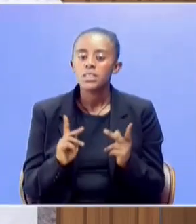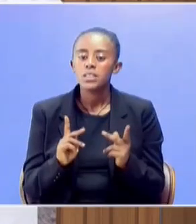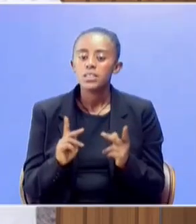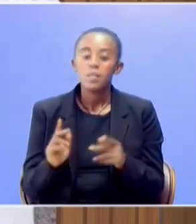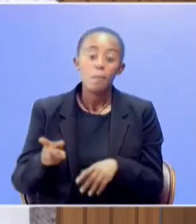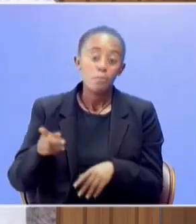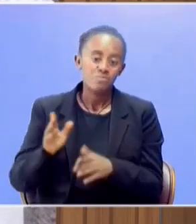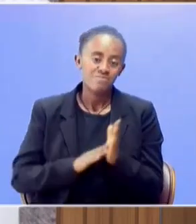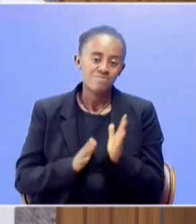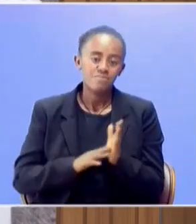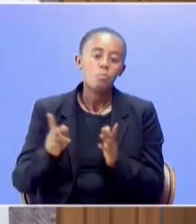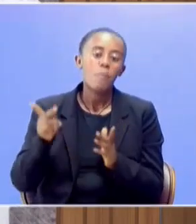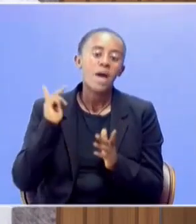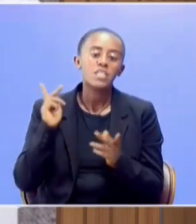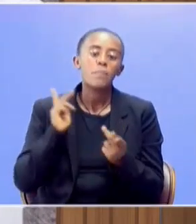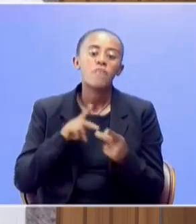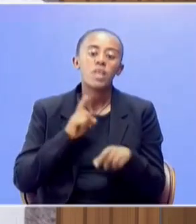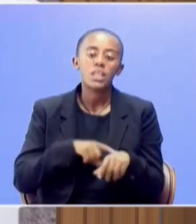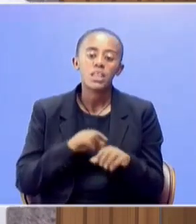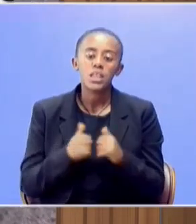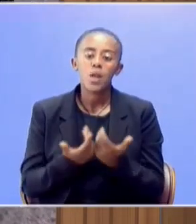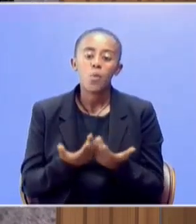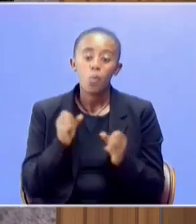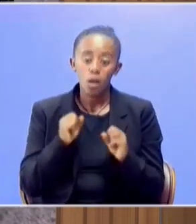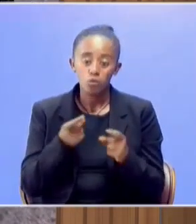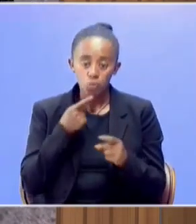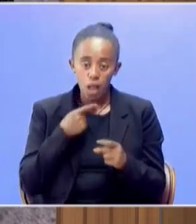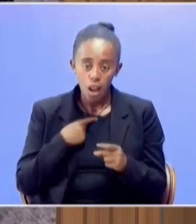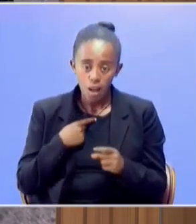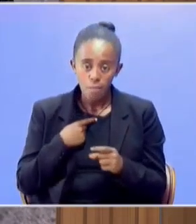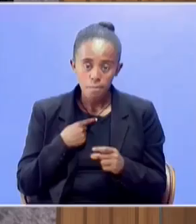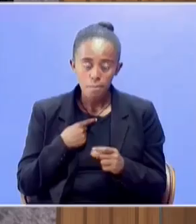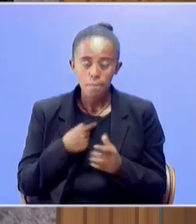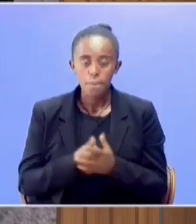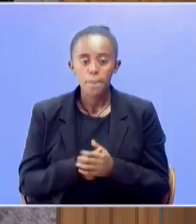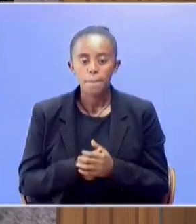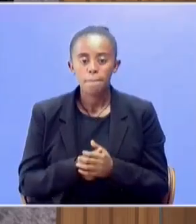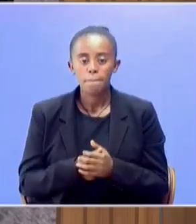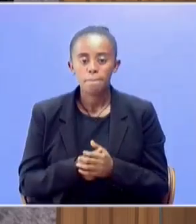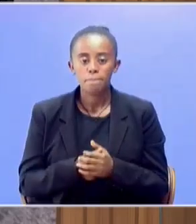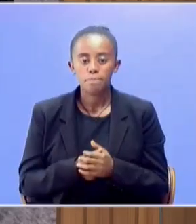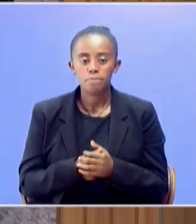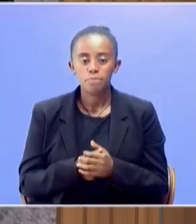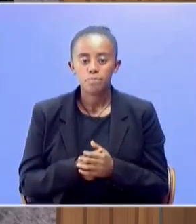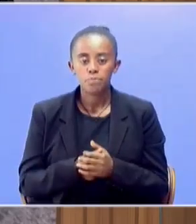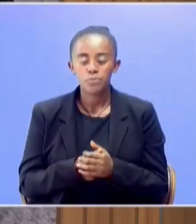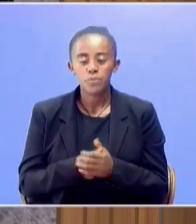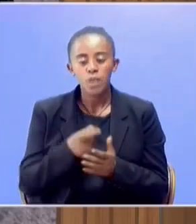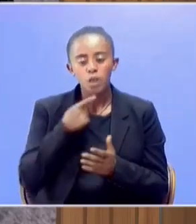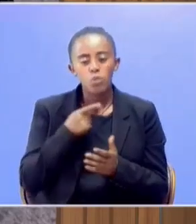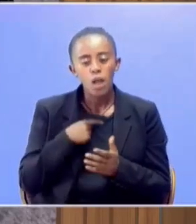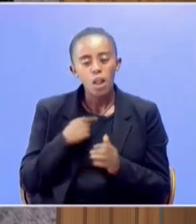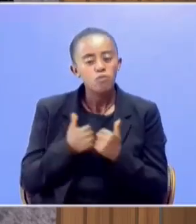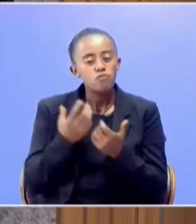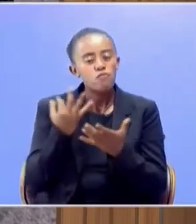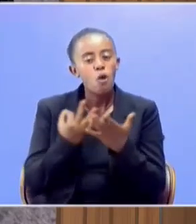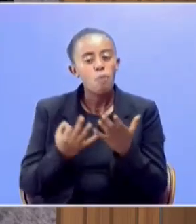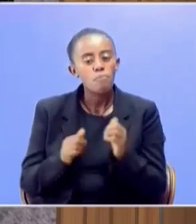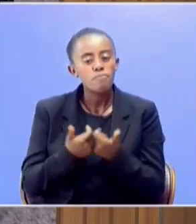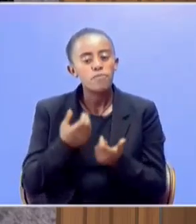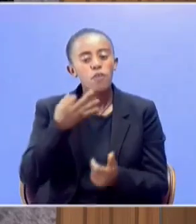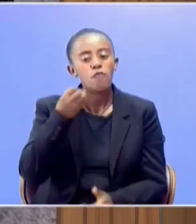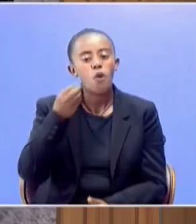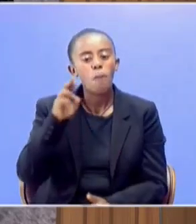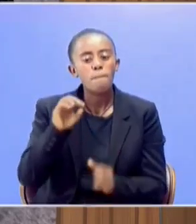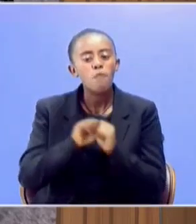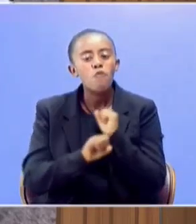past perfect? Can you tell, based on these sentences, can you tell the form of past